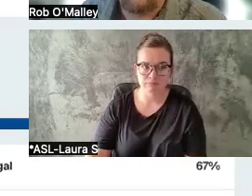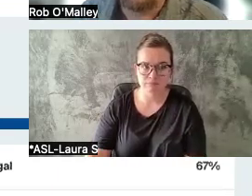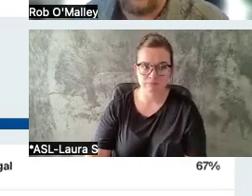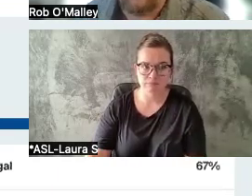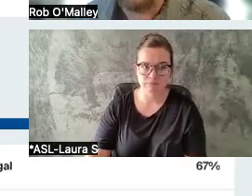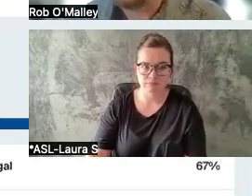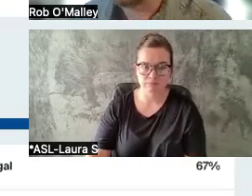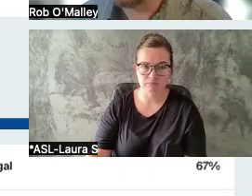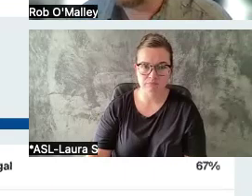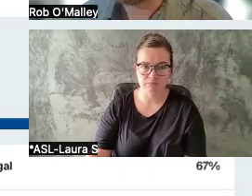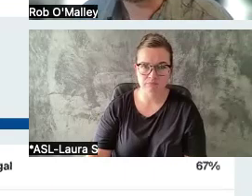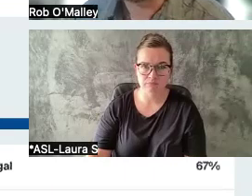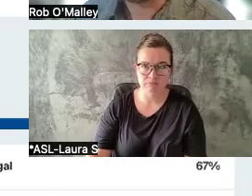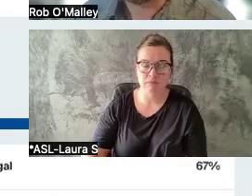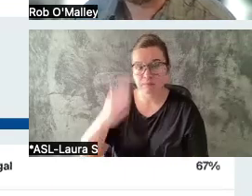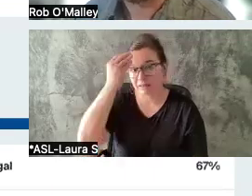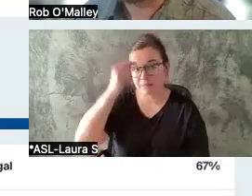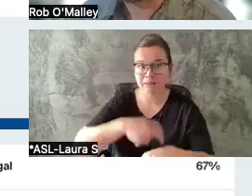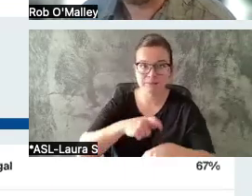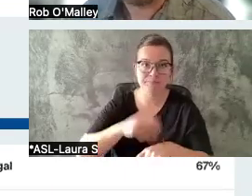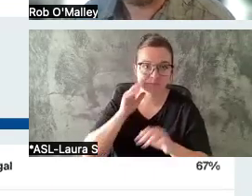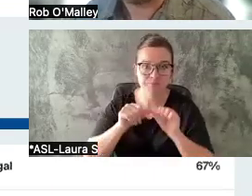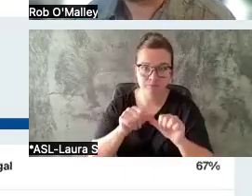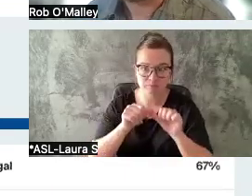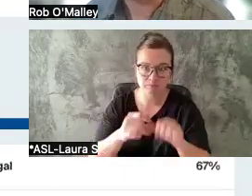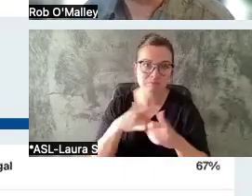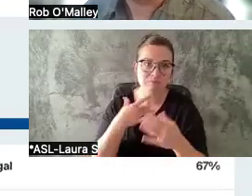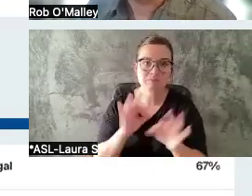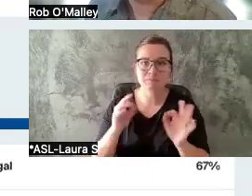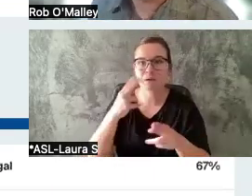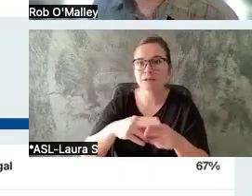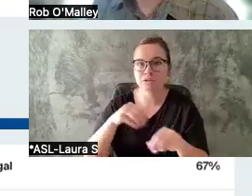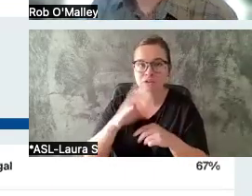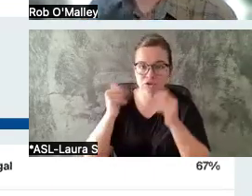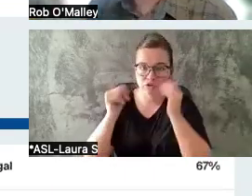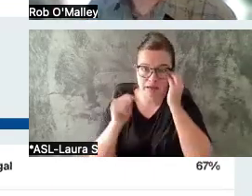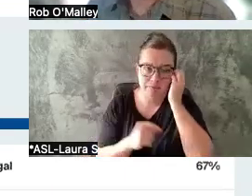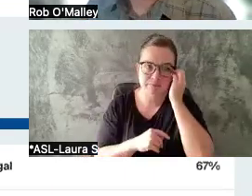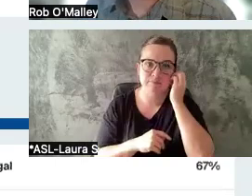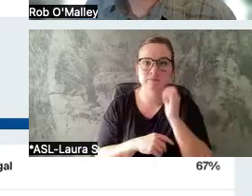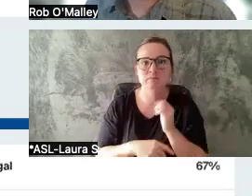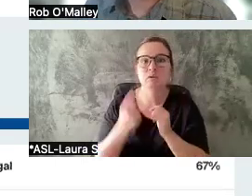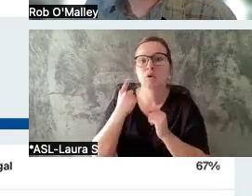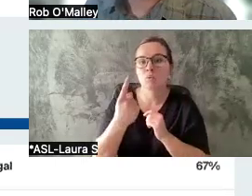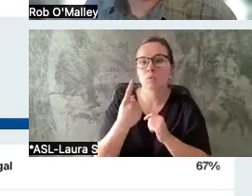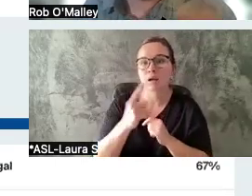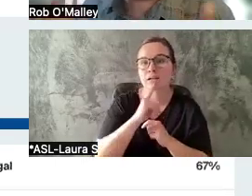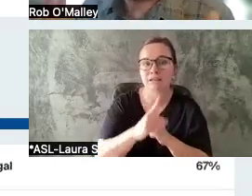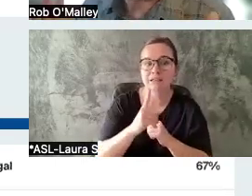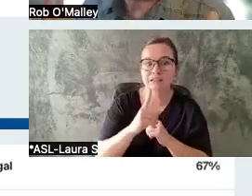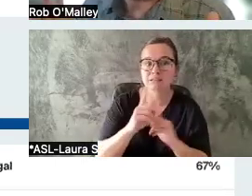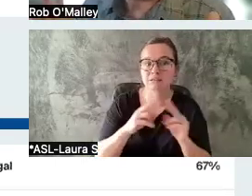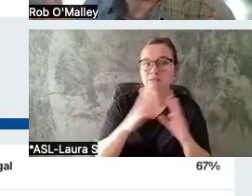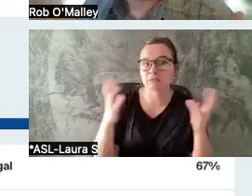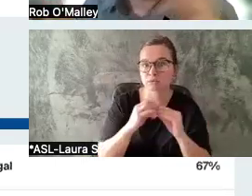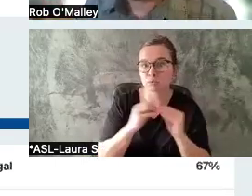Well, mindful of time, I'm gonna keep going here, but feel free to note in chat. So basically, one is framed much more